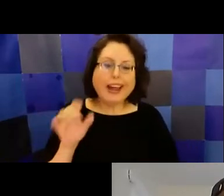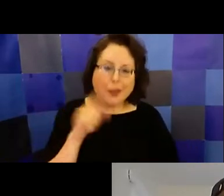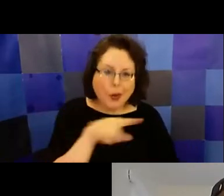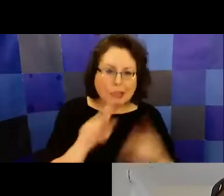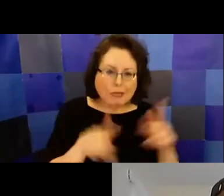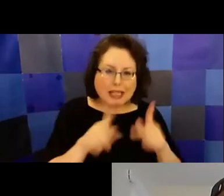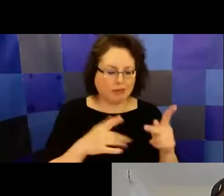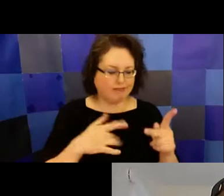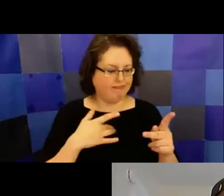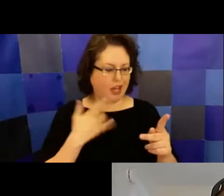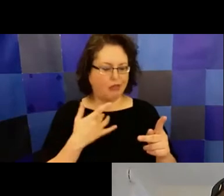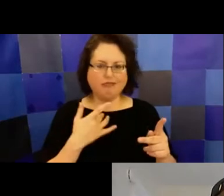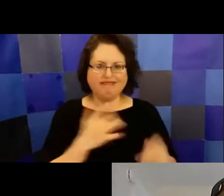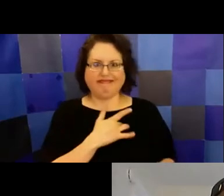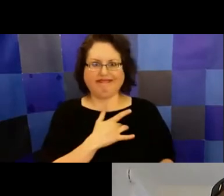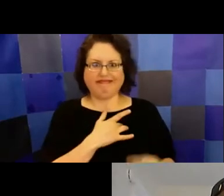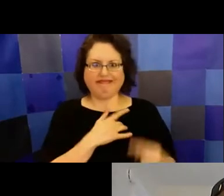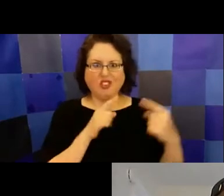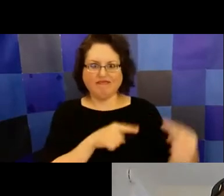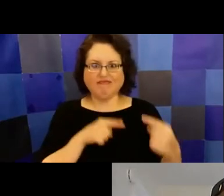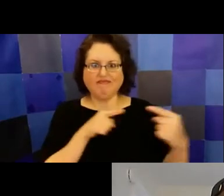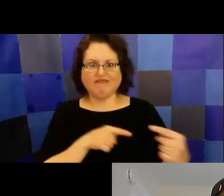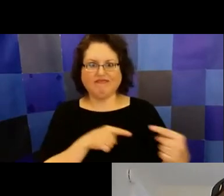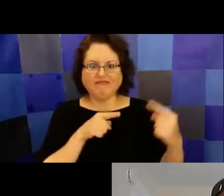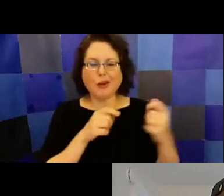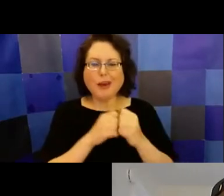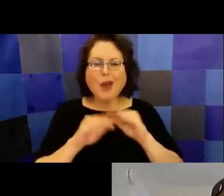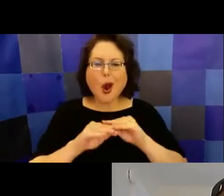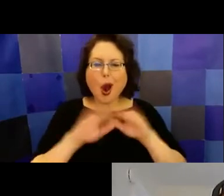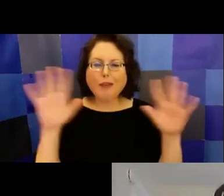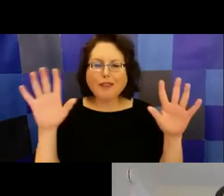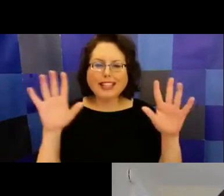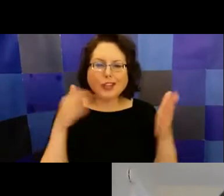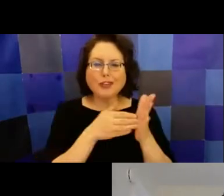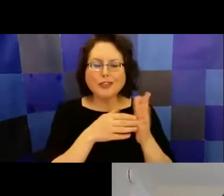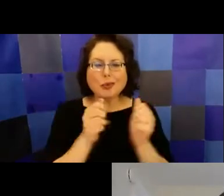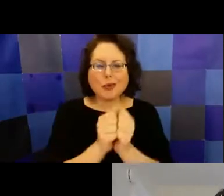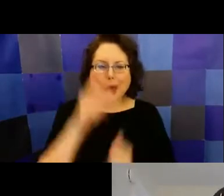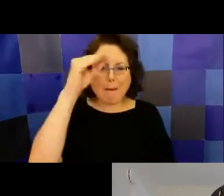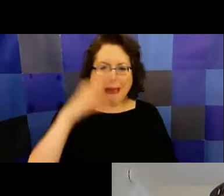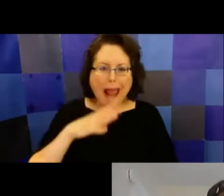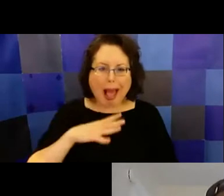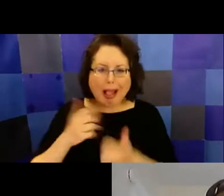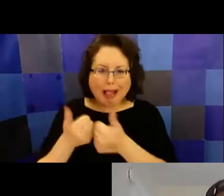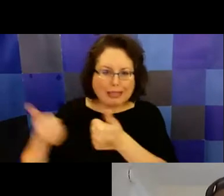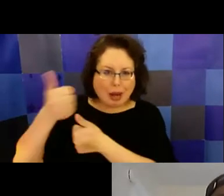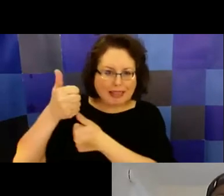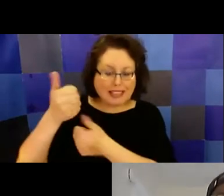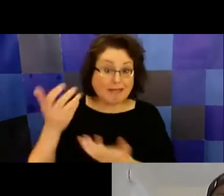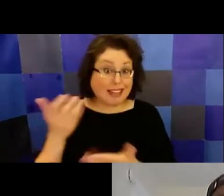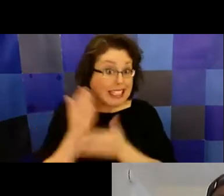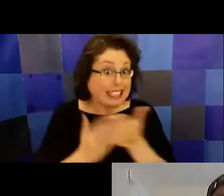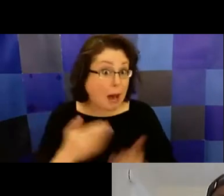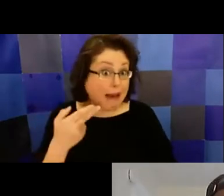conflict with some of the obvious contradictions of male supremacy, right? And for some as well,